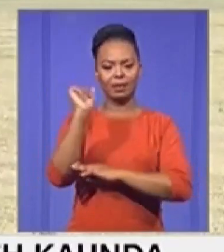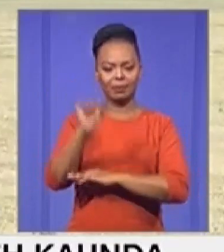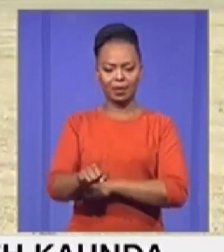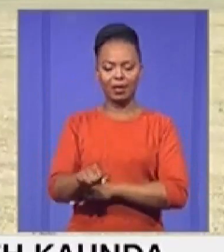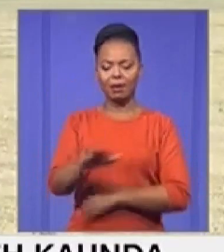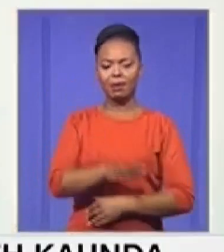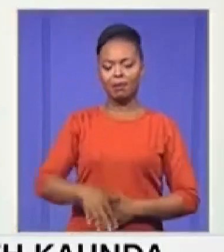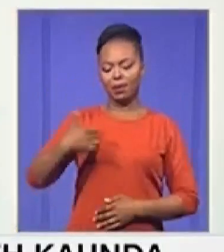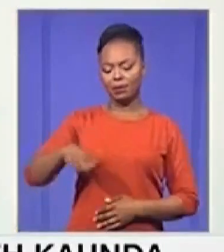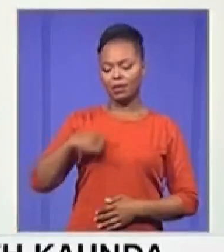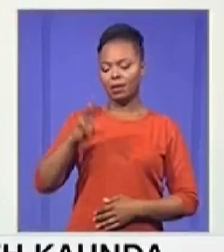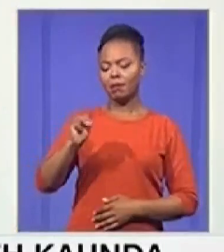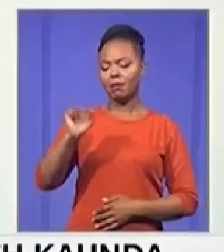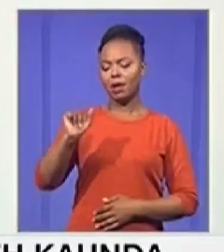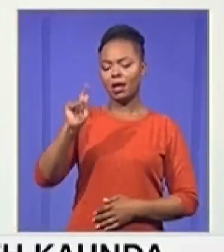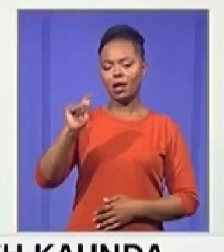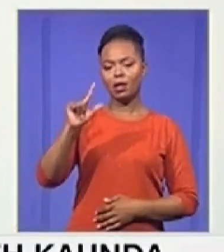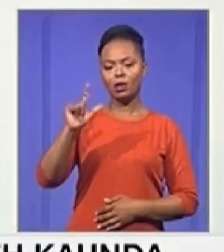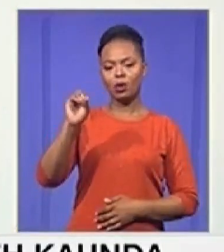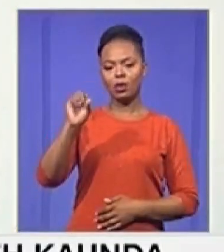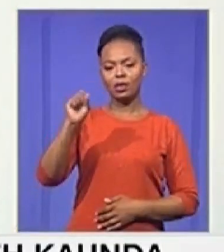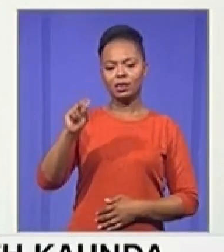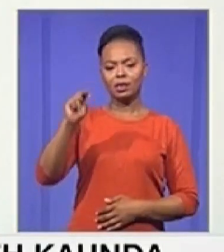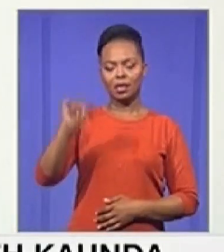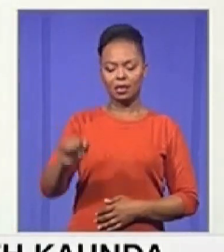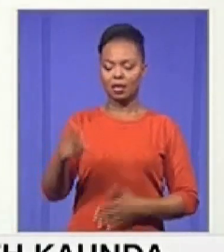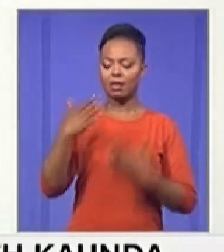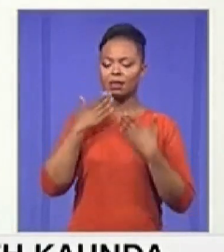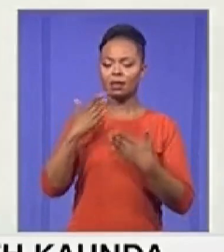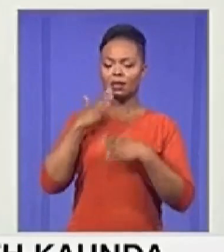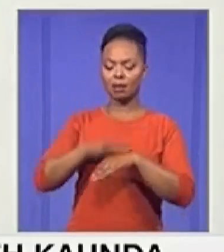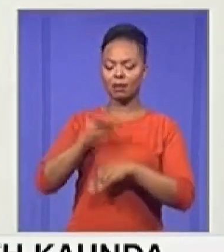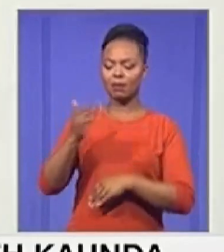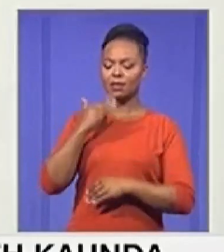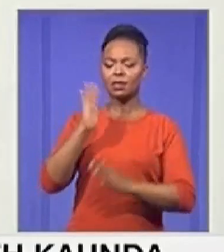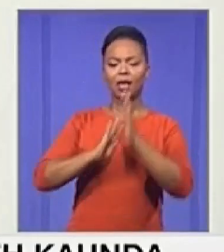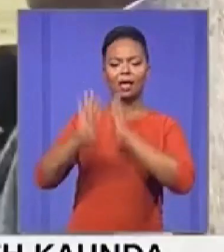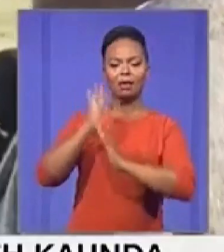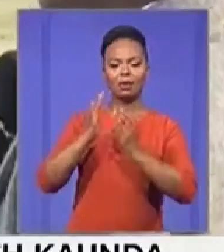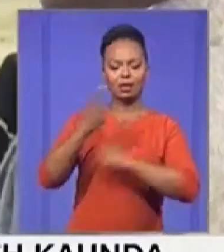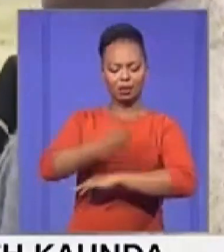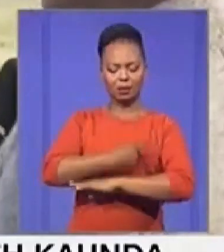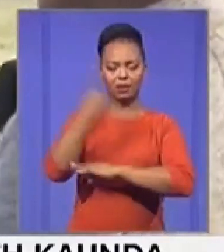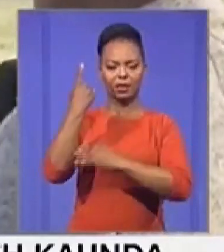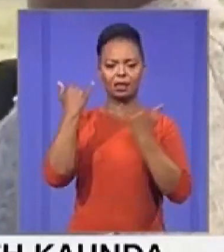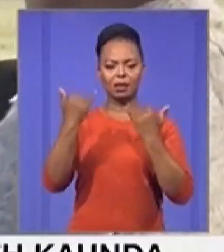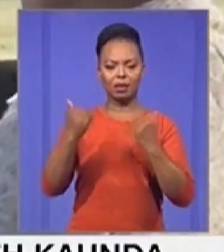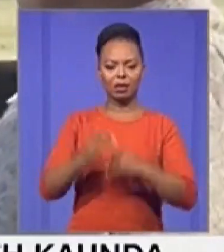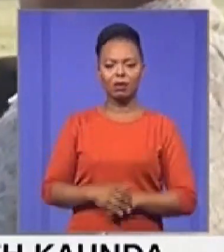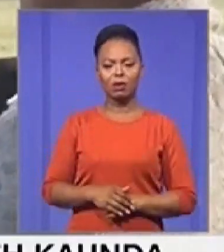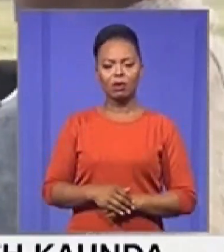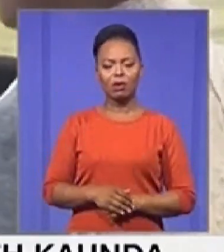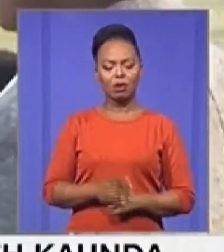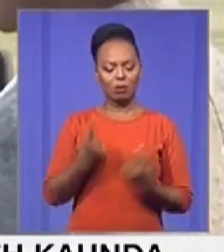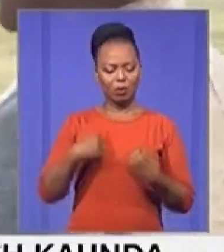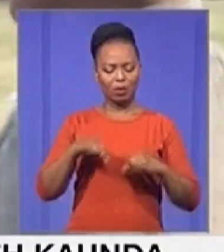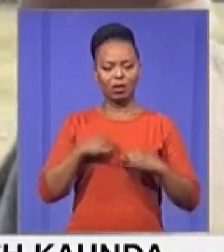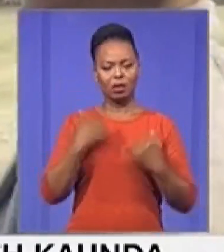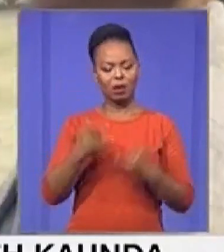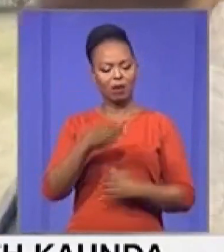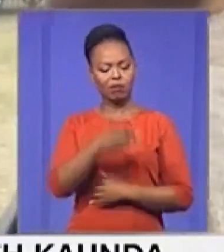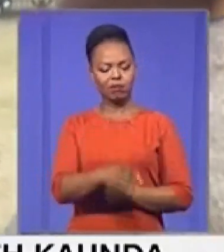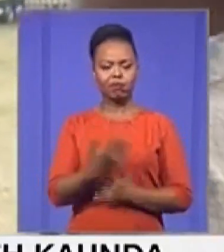wa Matlosana mme Nikwena re lebogetse nako ya gago re tlhalosetse ka botlhokwa ba letsatsi leno le gore jaanong le rona re le di host re